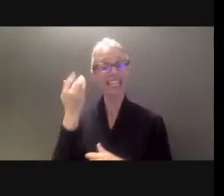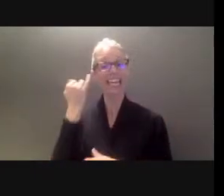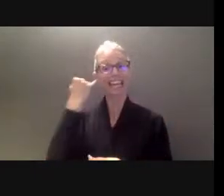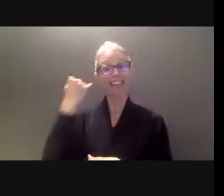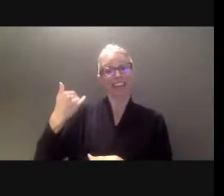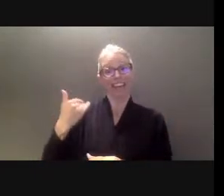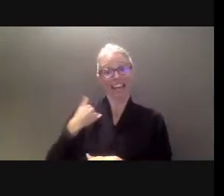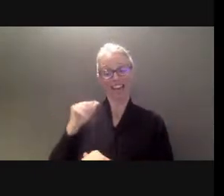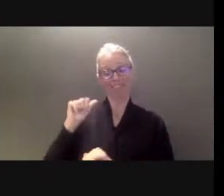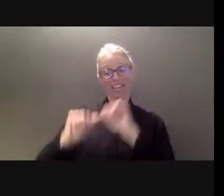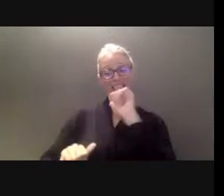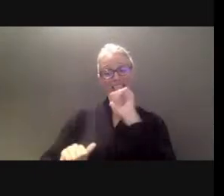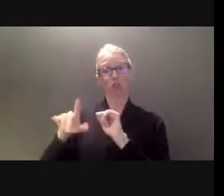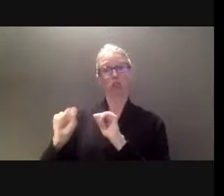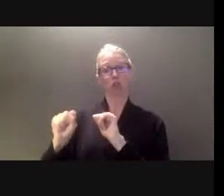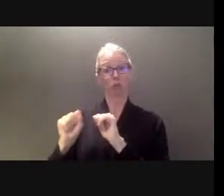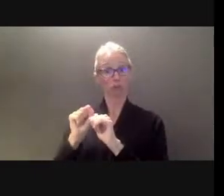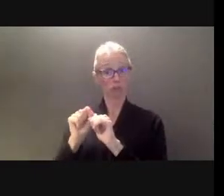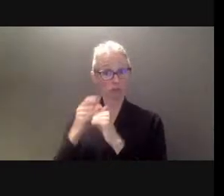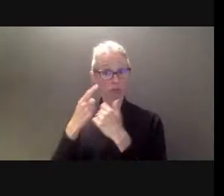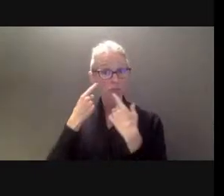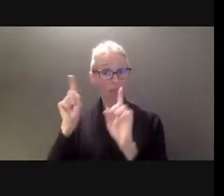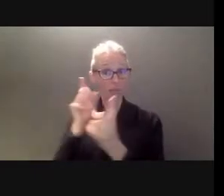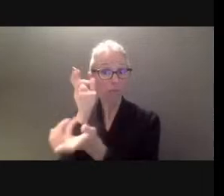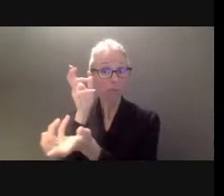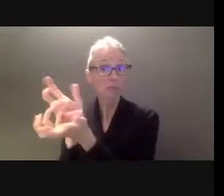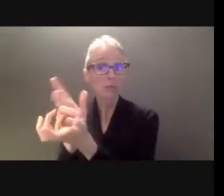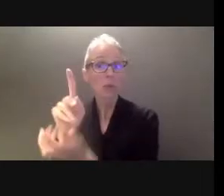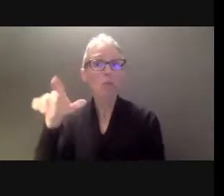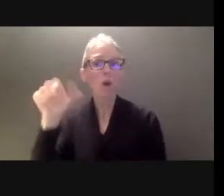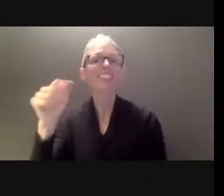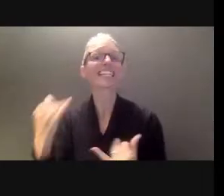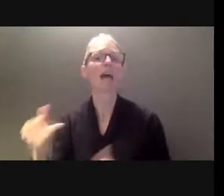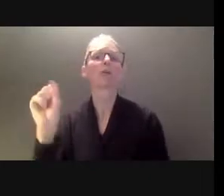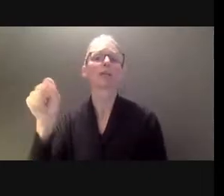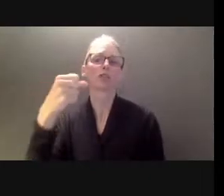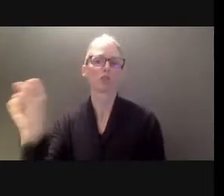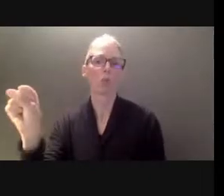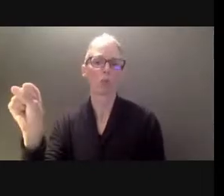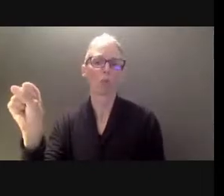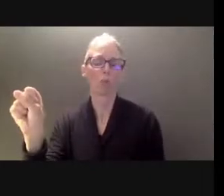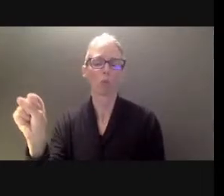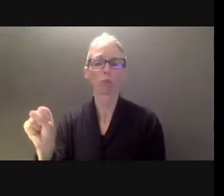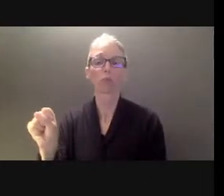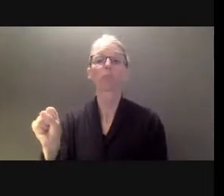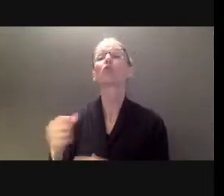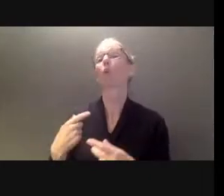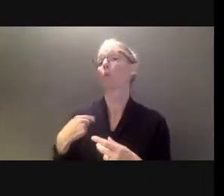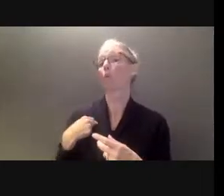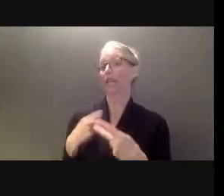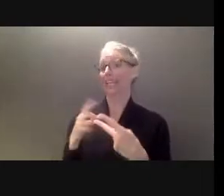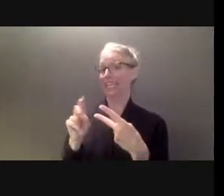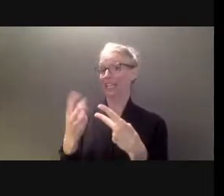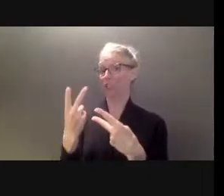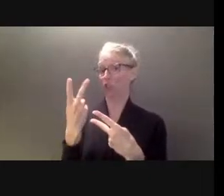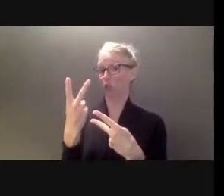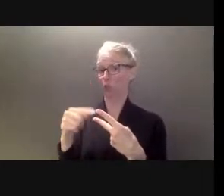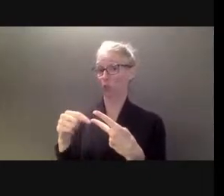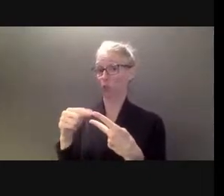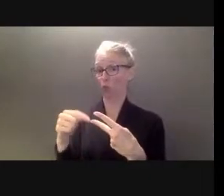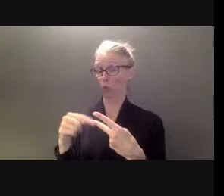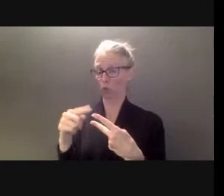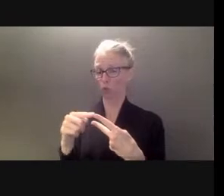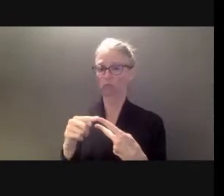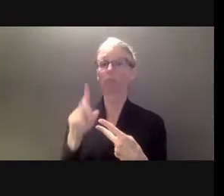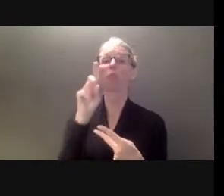in some Canadian parks. So far, we tested 2 accessibility assessment tools at the following parks: Thousand Island